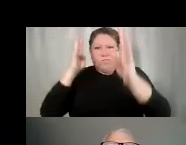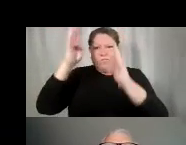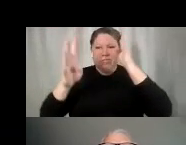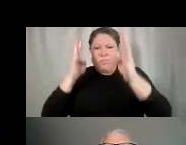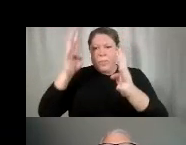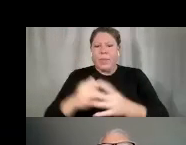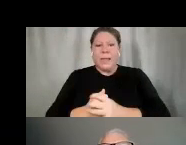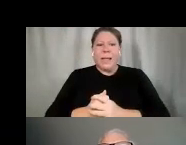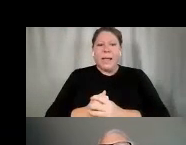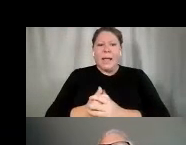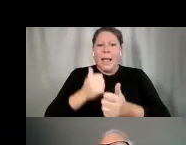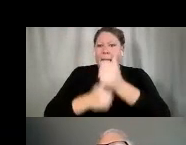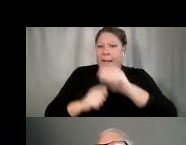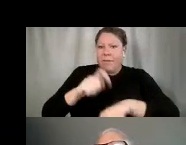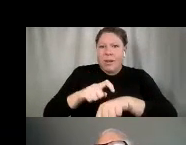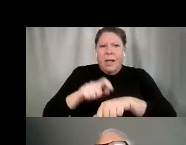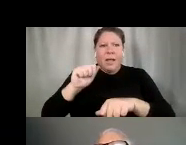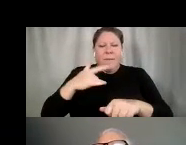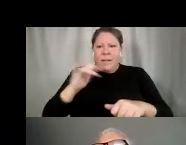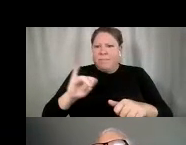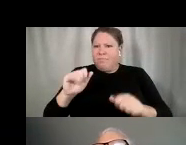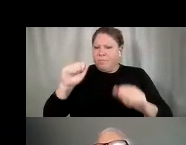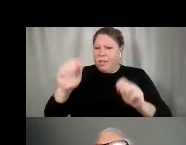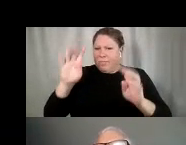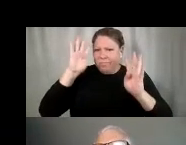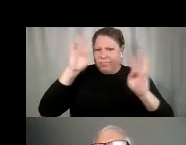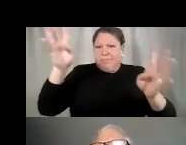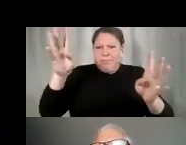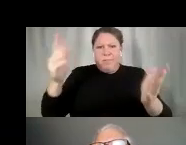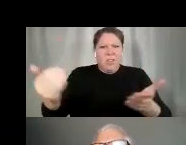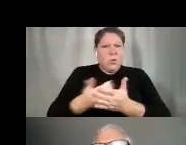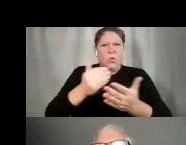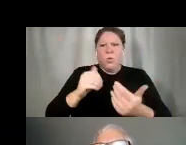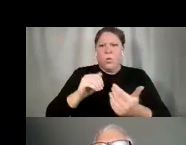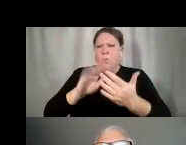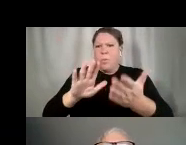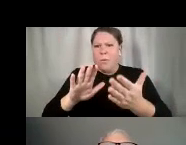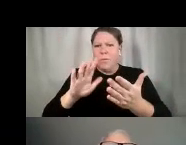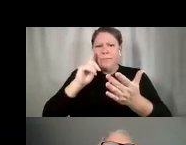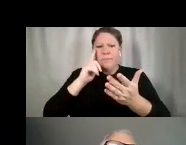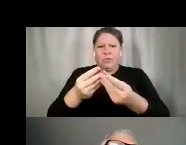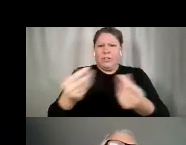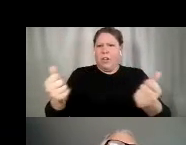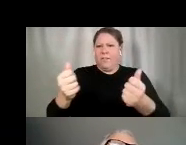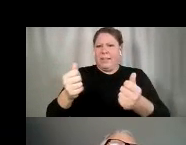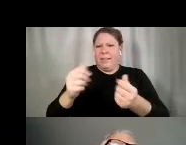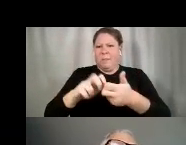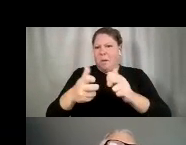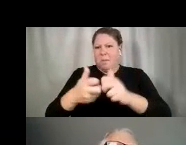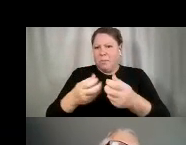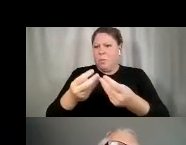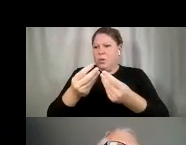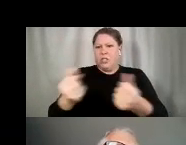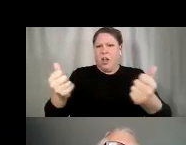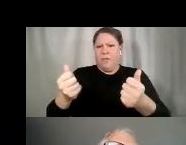we were able to come up with some sort of creative, new, novel way of answering the question. And at that point, I was able